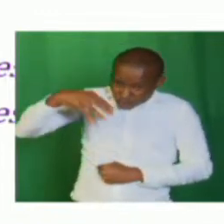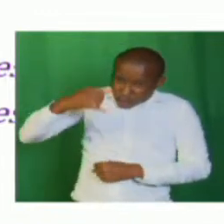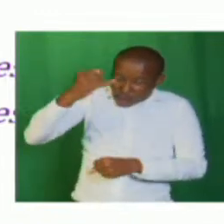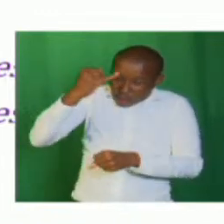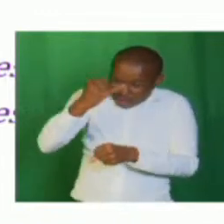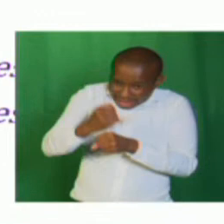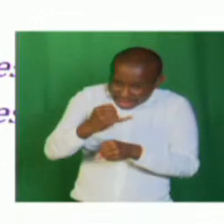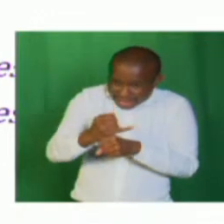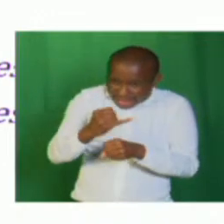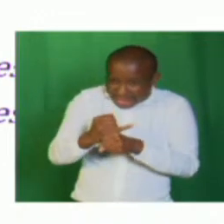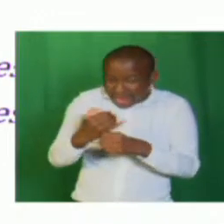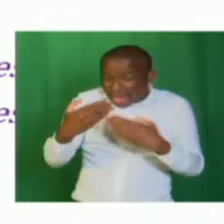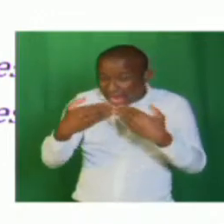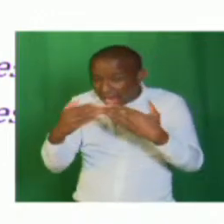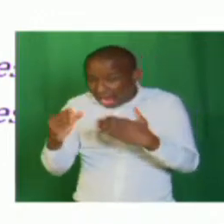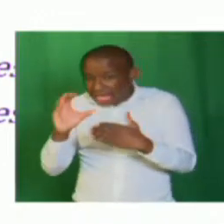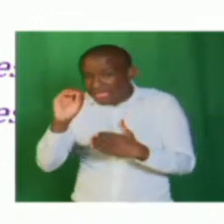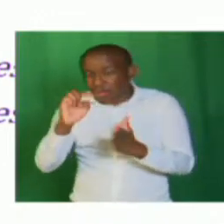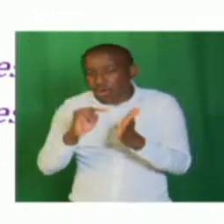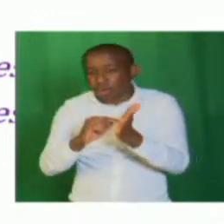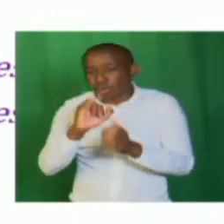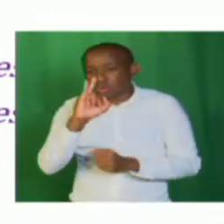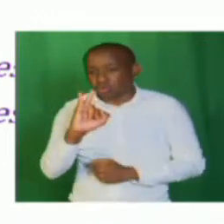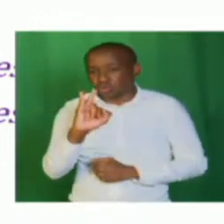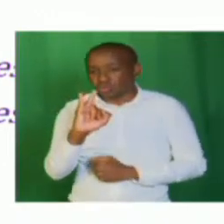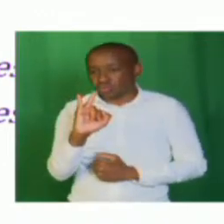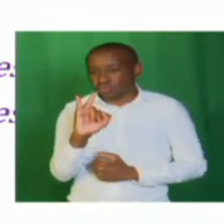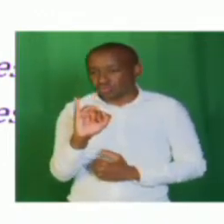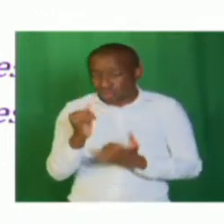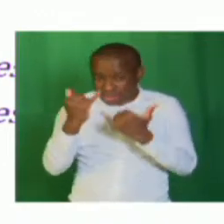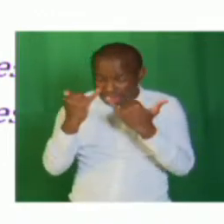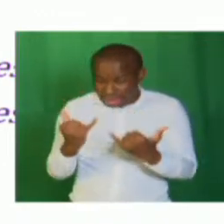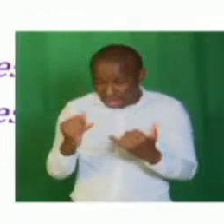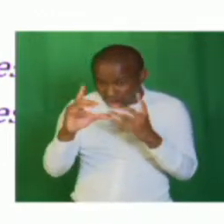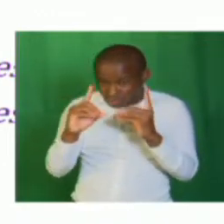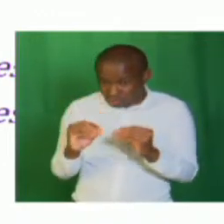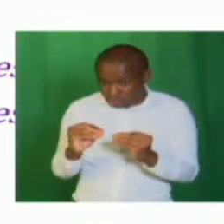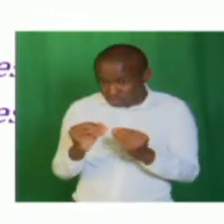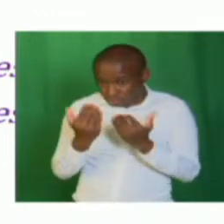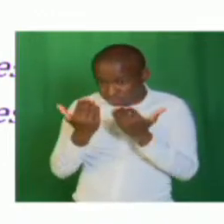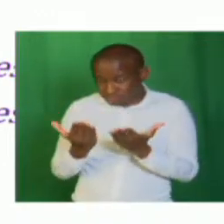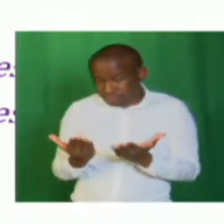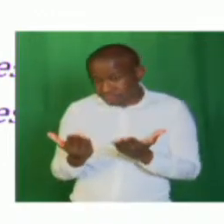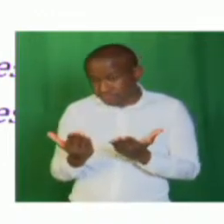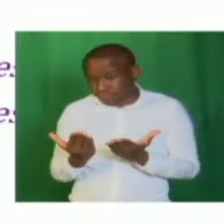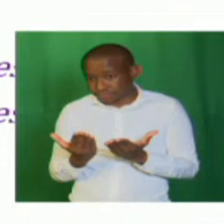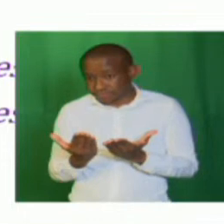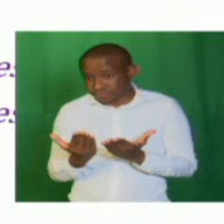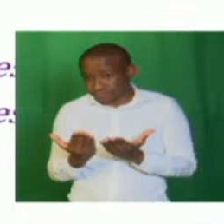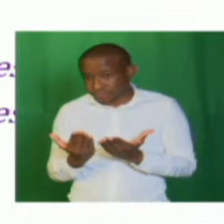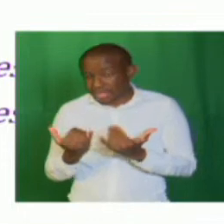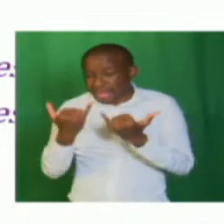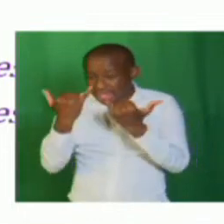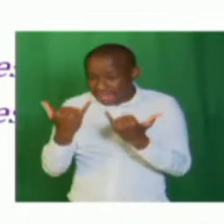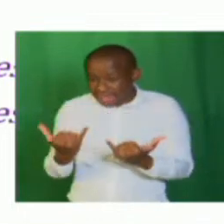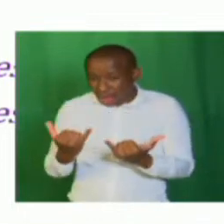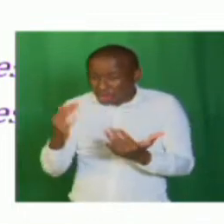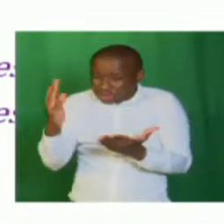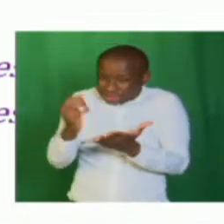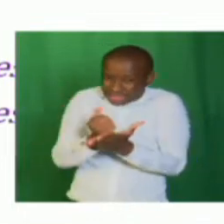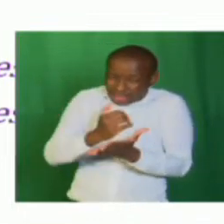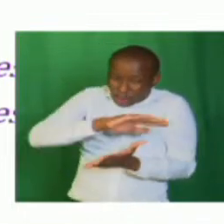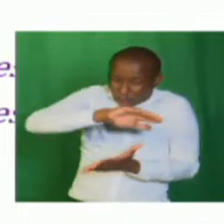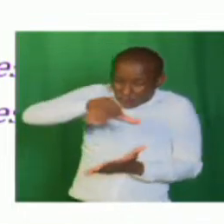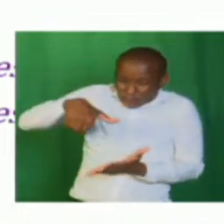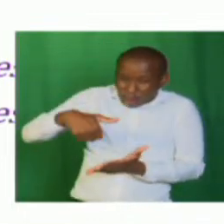the output value is 0.2. So what we do in this instance is we take the whole function, the